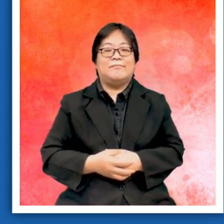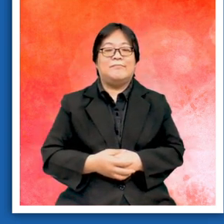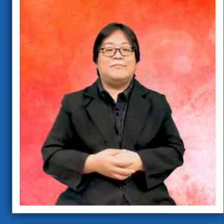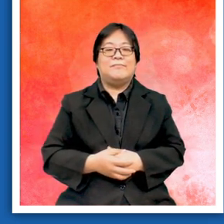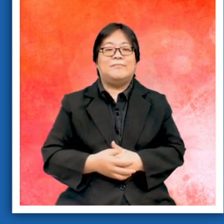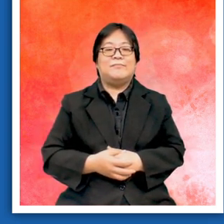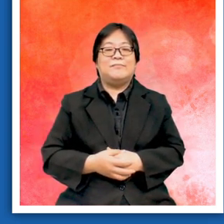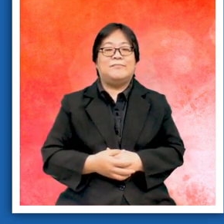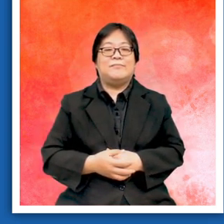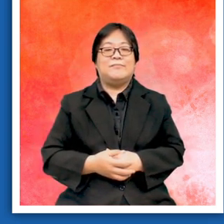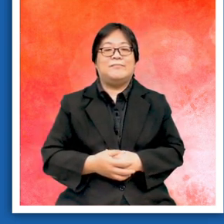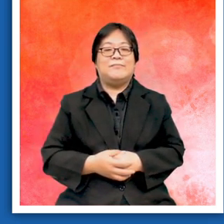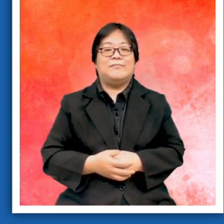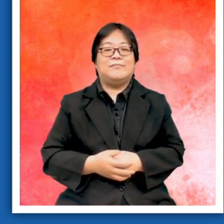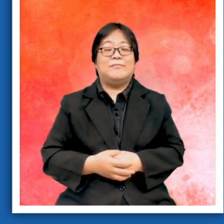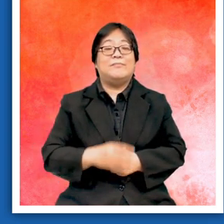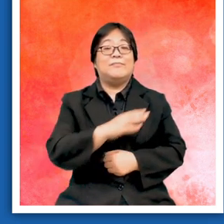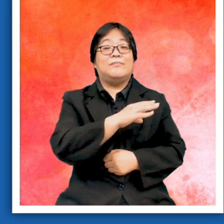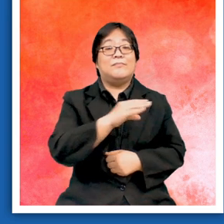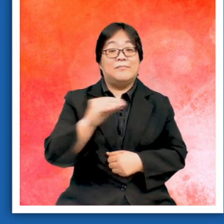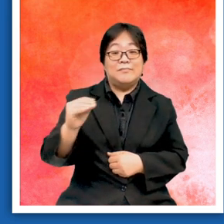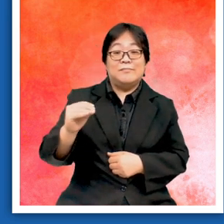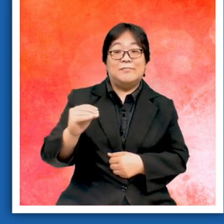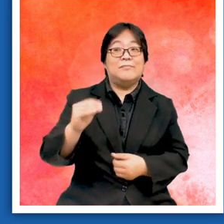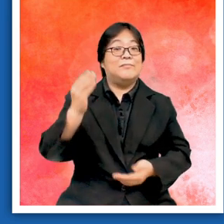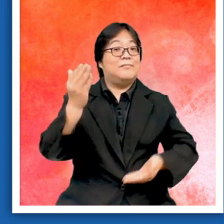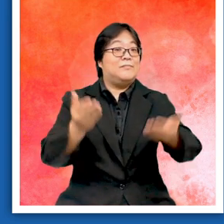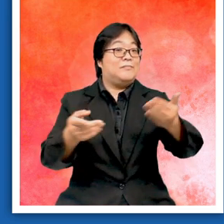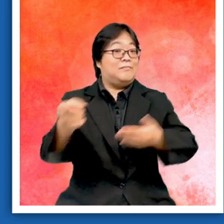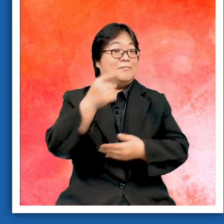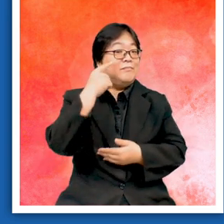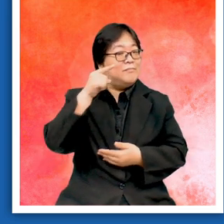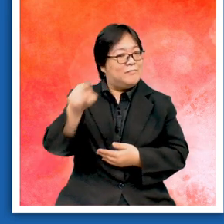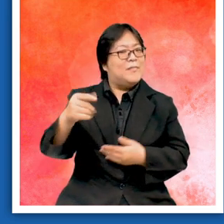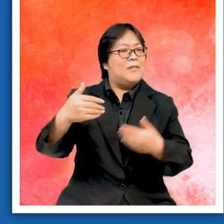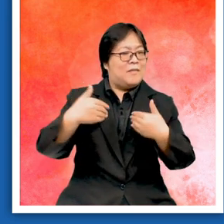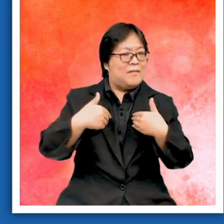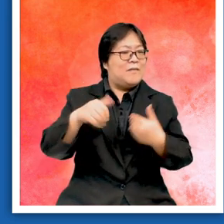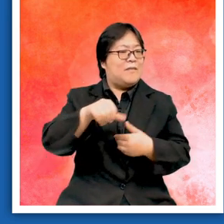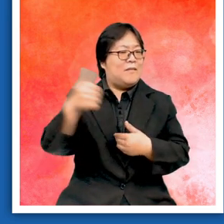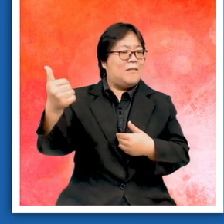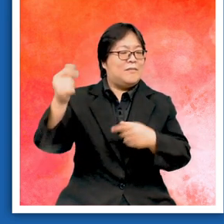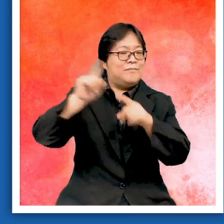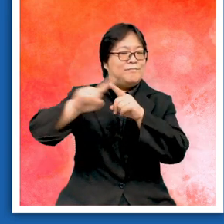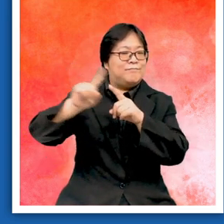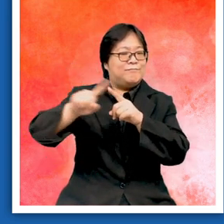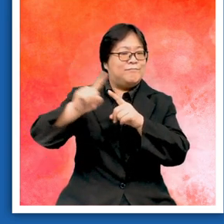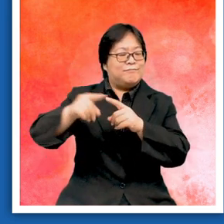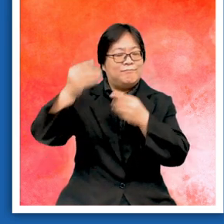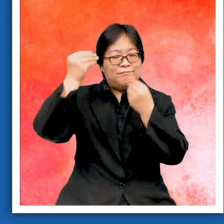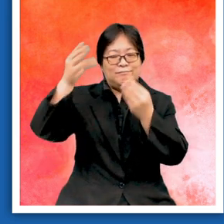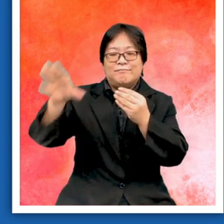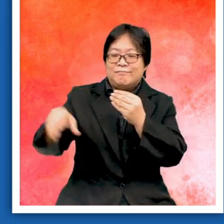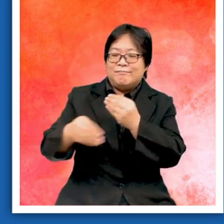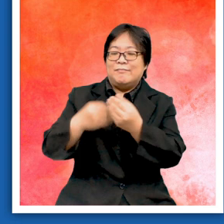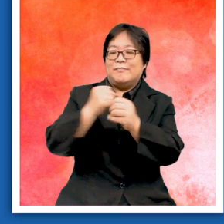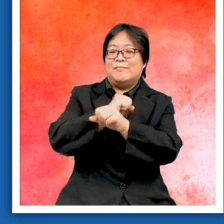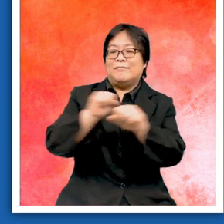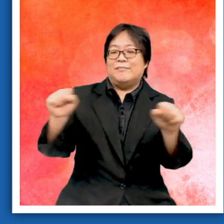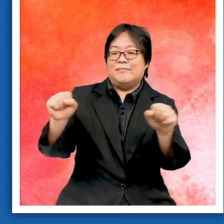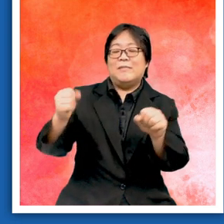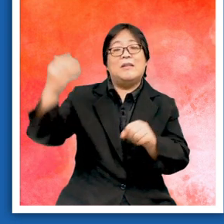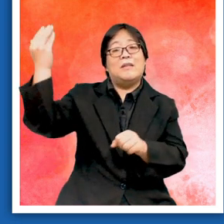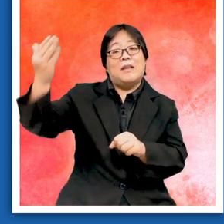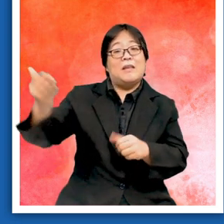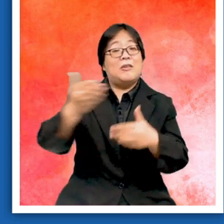itself. And you might find other resources given by your